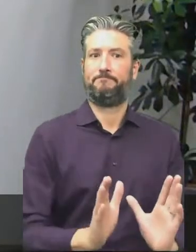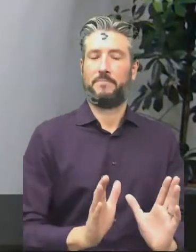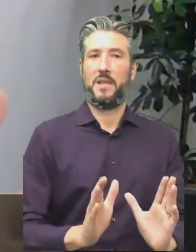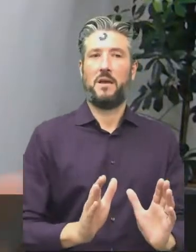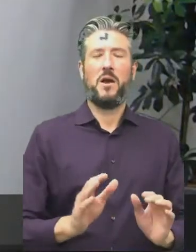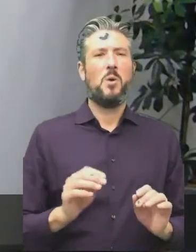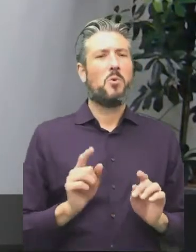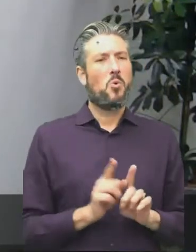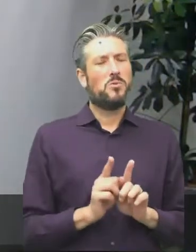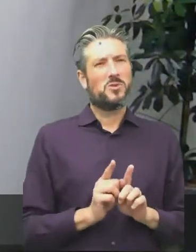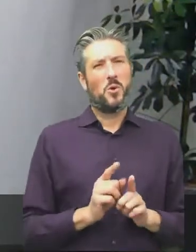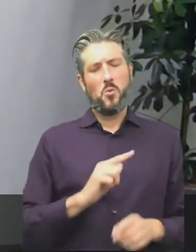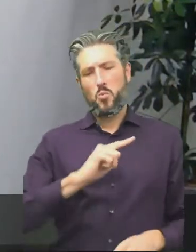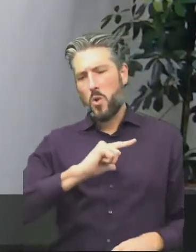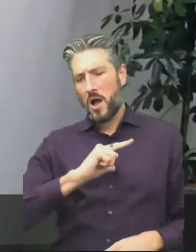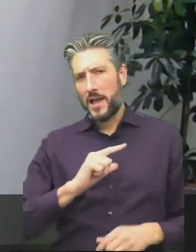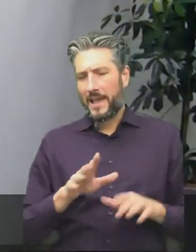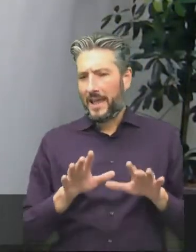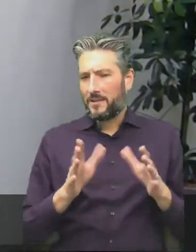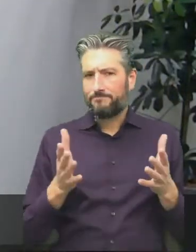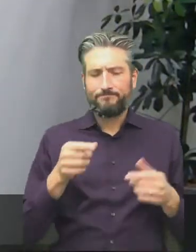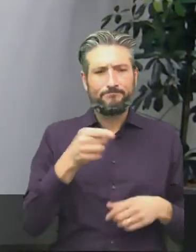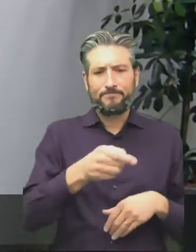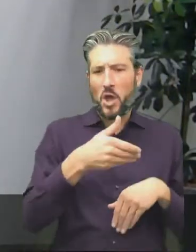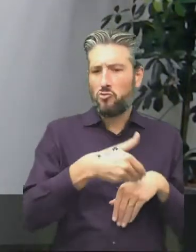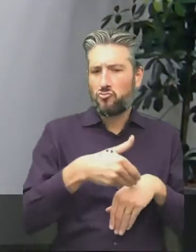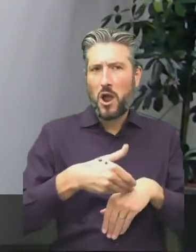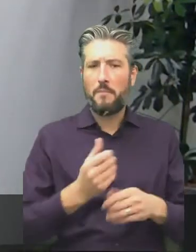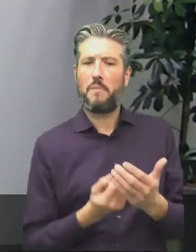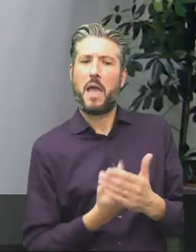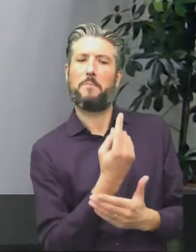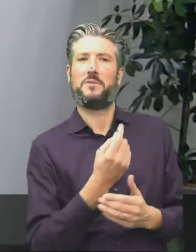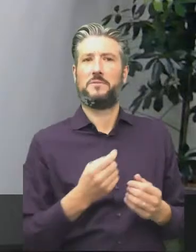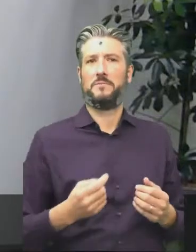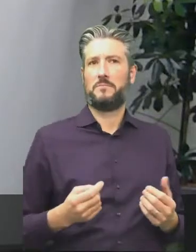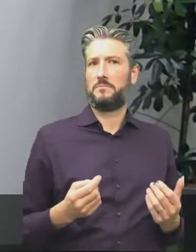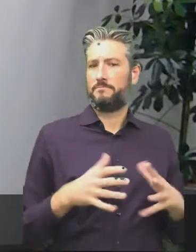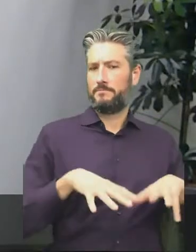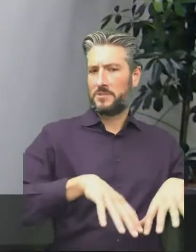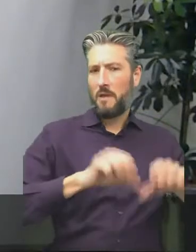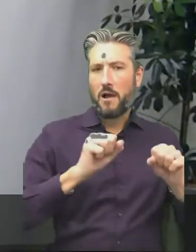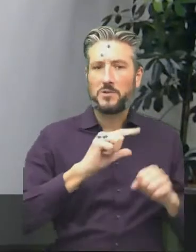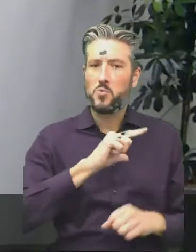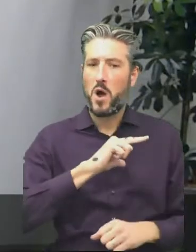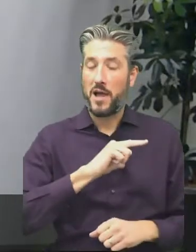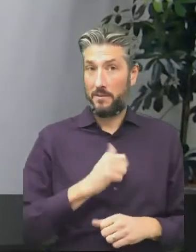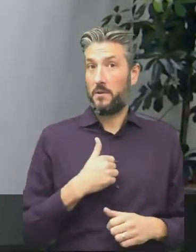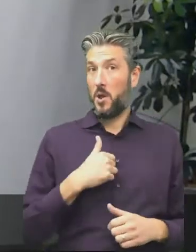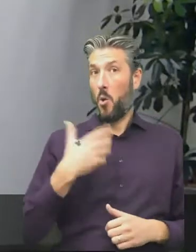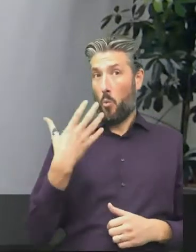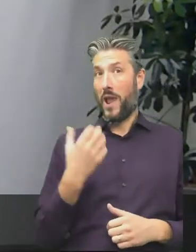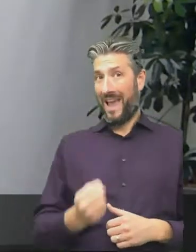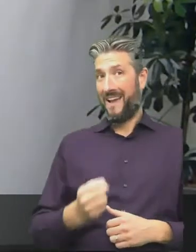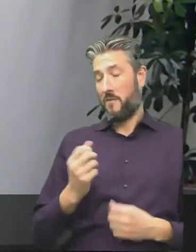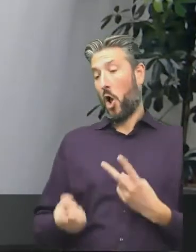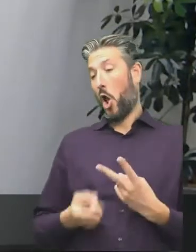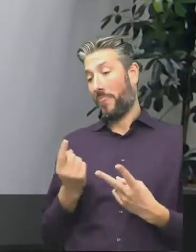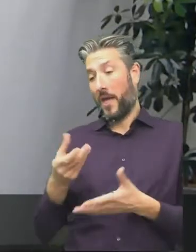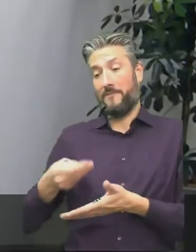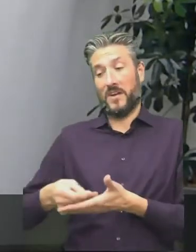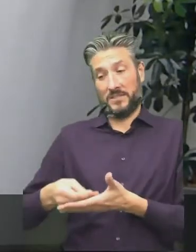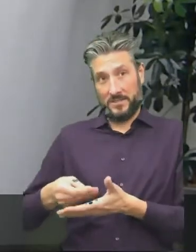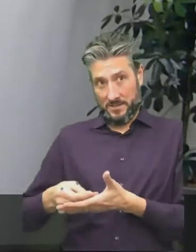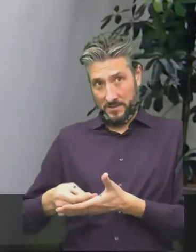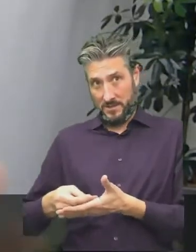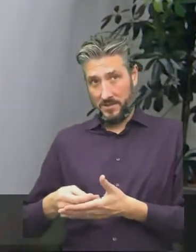place. And that's why, for example, we in City Hall have invested in a rescue and response fund to support young people who get sucked into what's